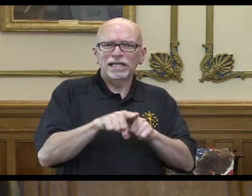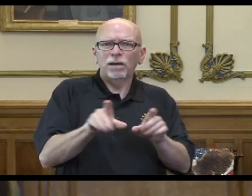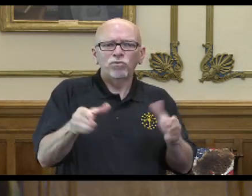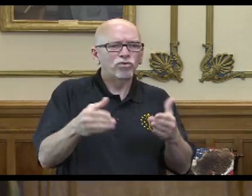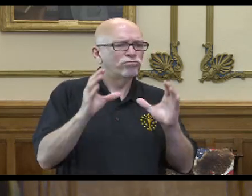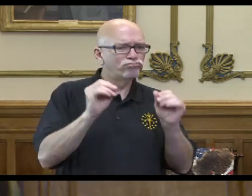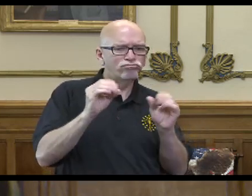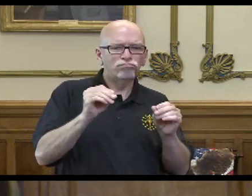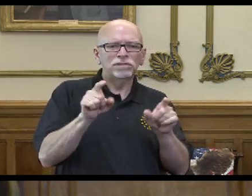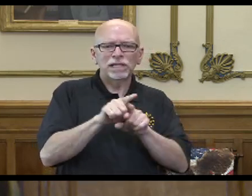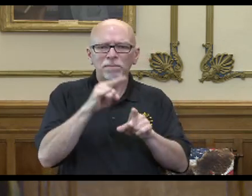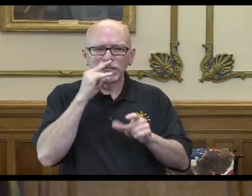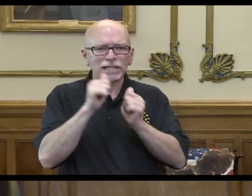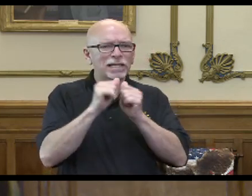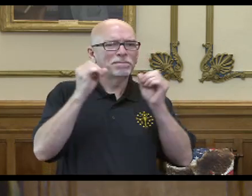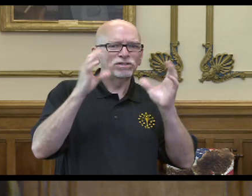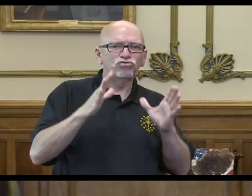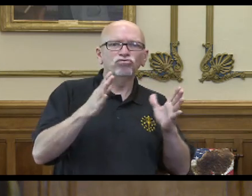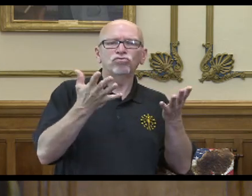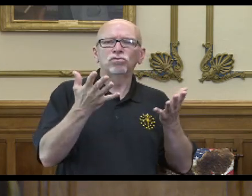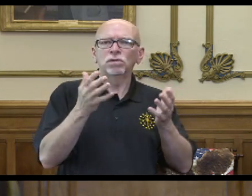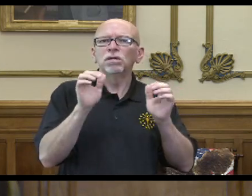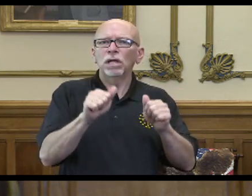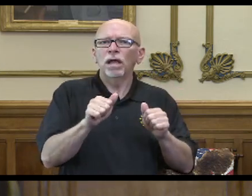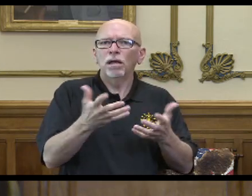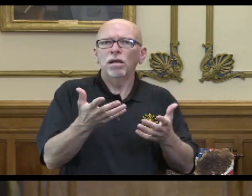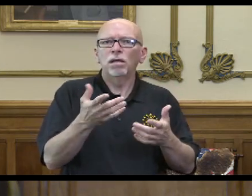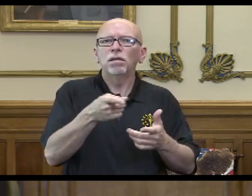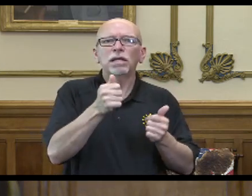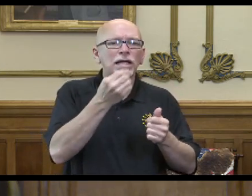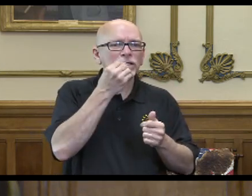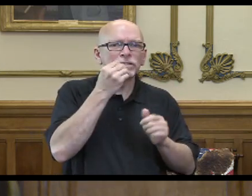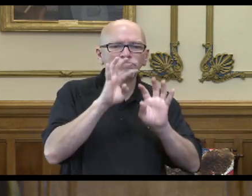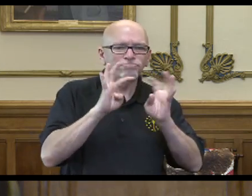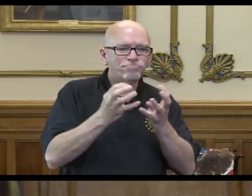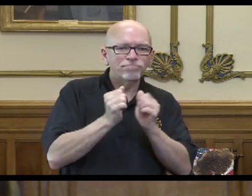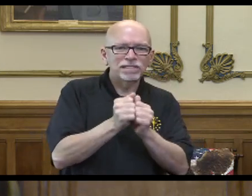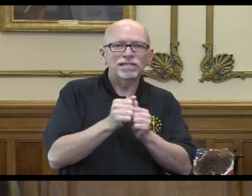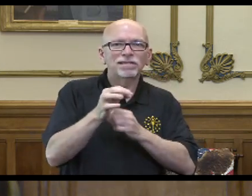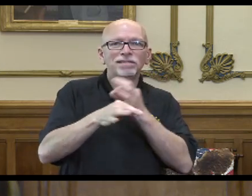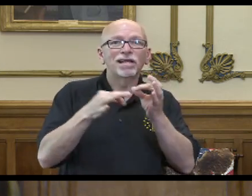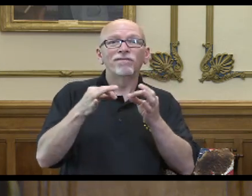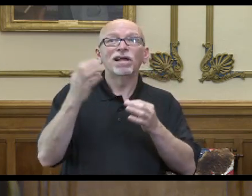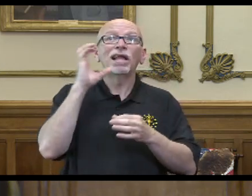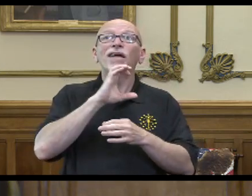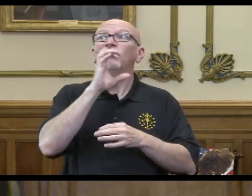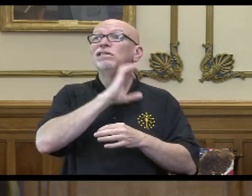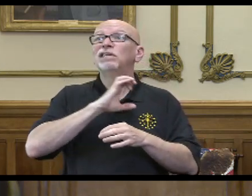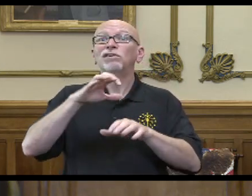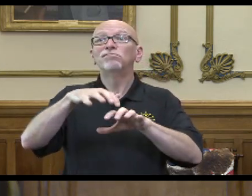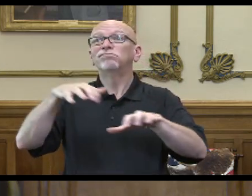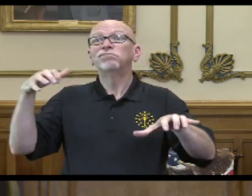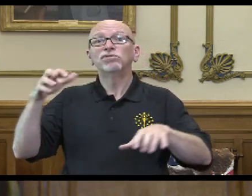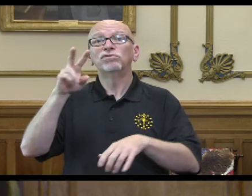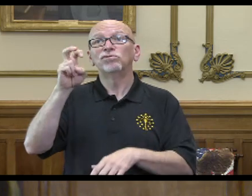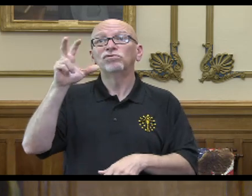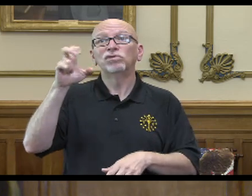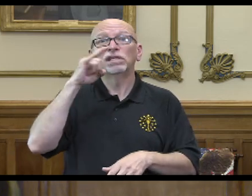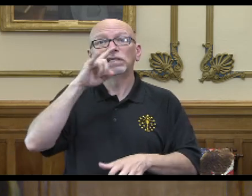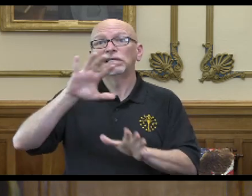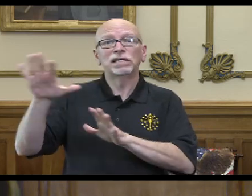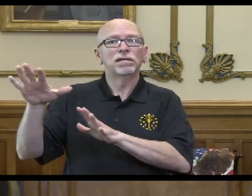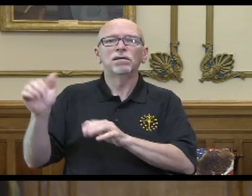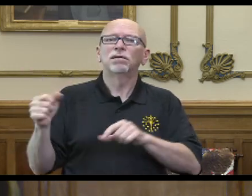same kids, with the same teachers, when they can eat together rather than in a large cafeteria that has 200 or 300 kids in